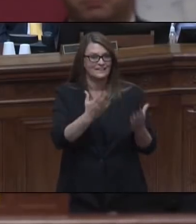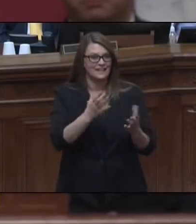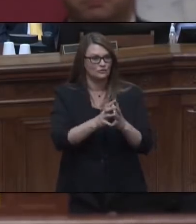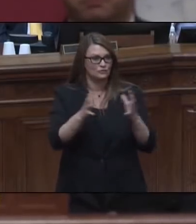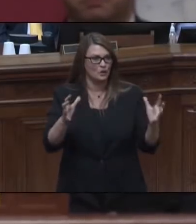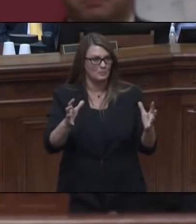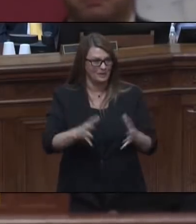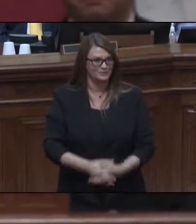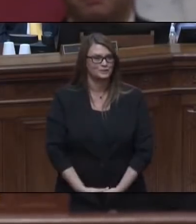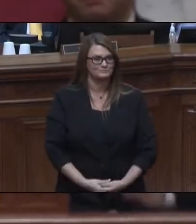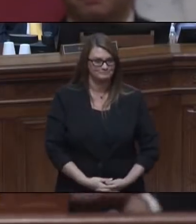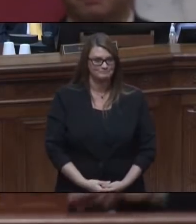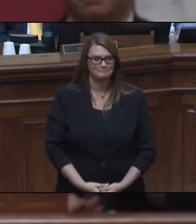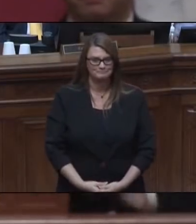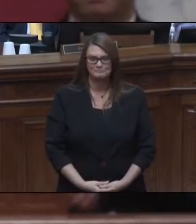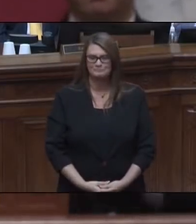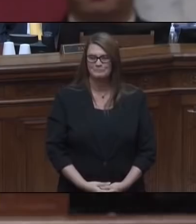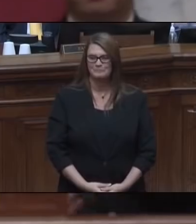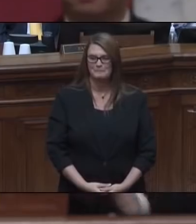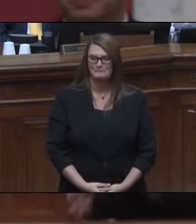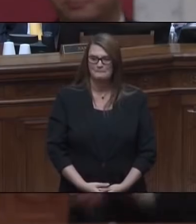that.